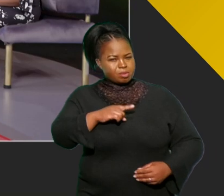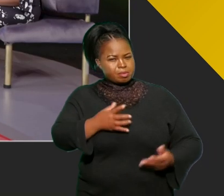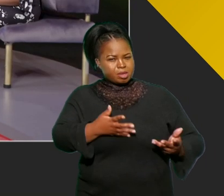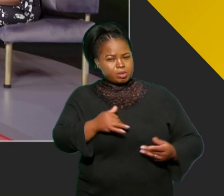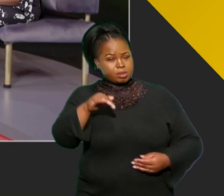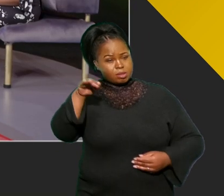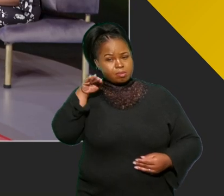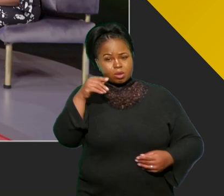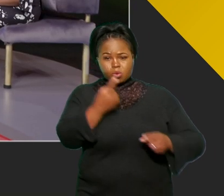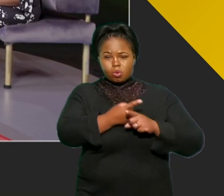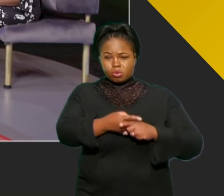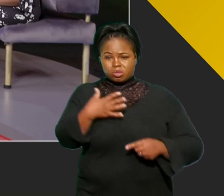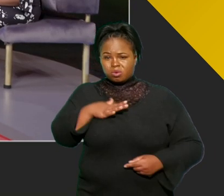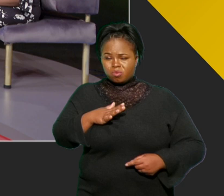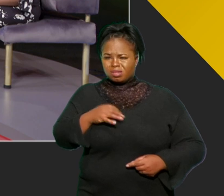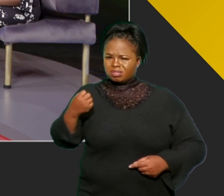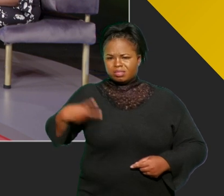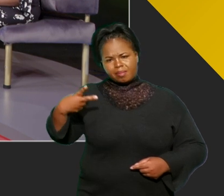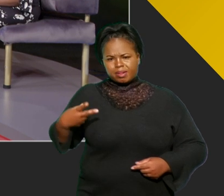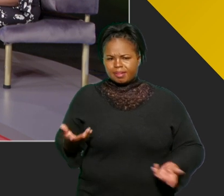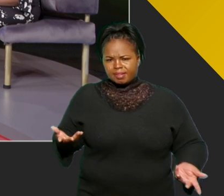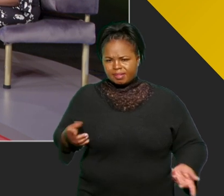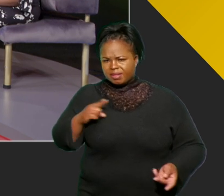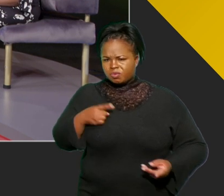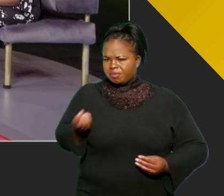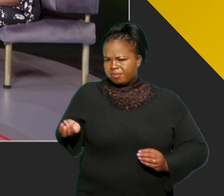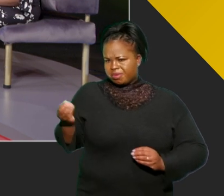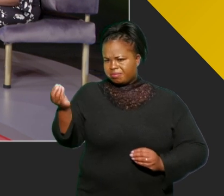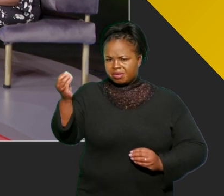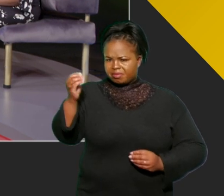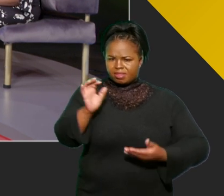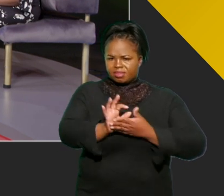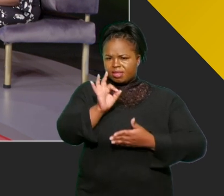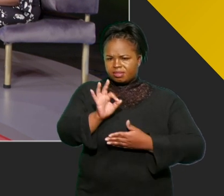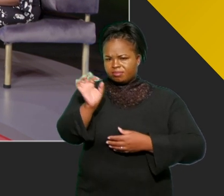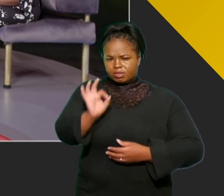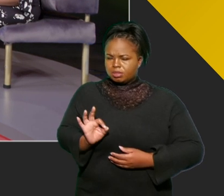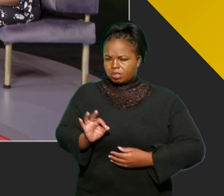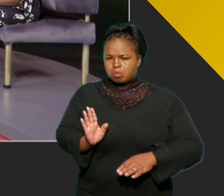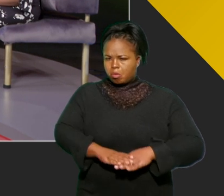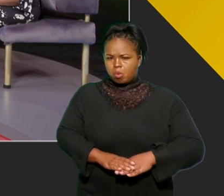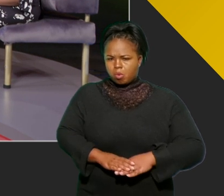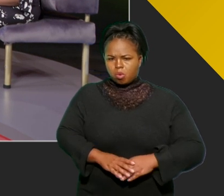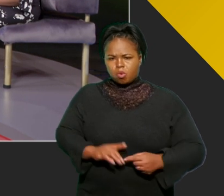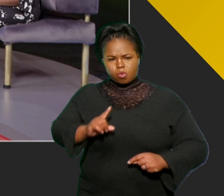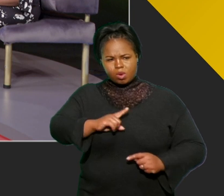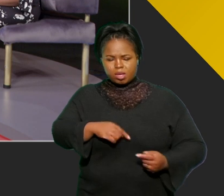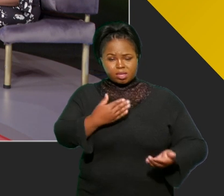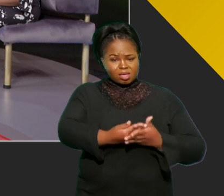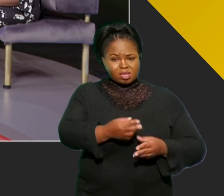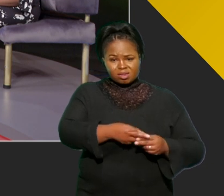the bank is also asking me for 2 times? If I'm given an interest rate of 13% on a house, that I can only get